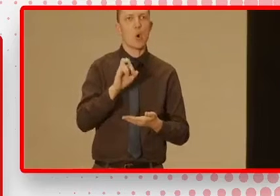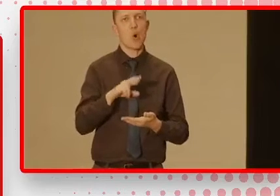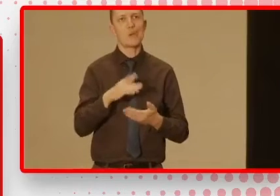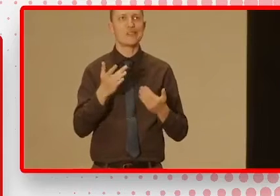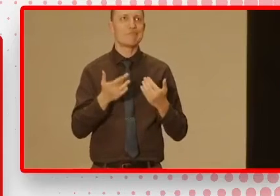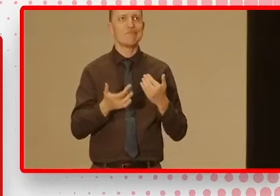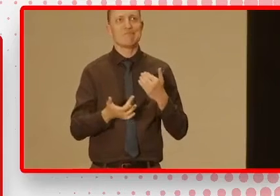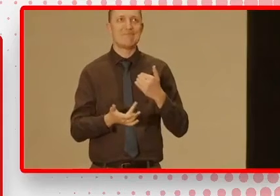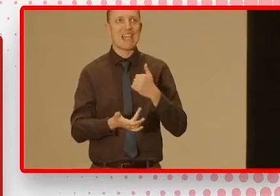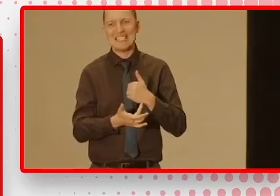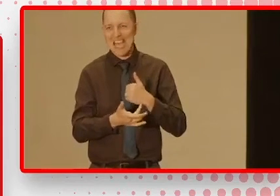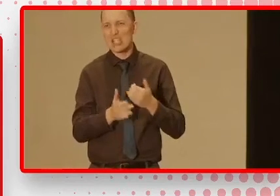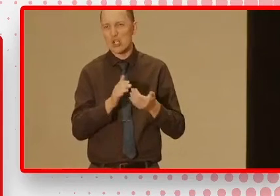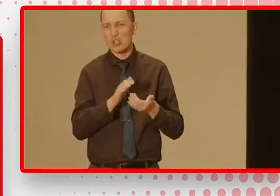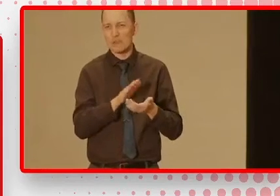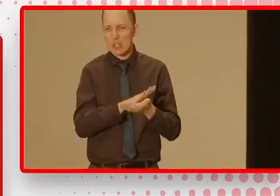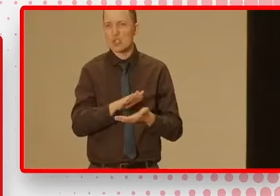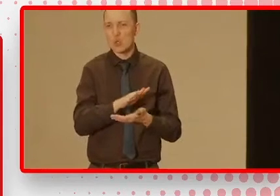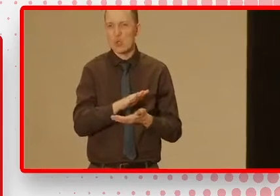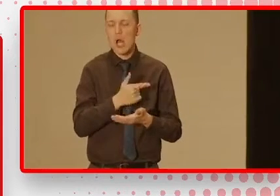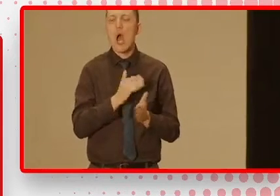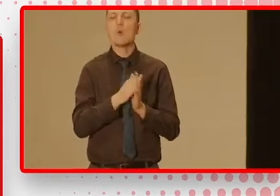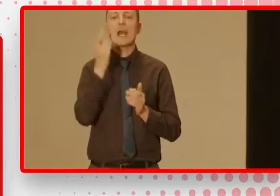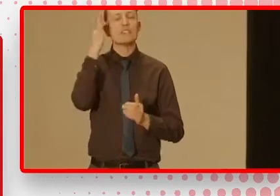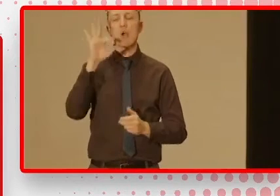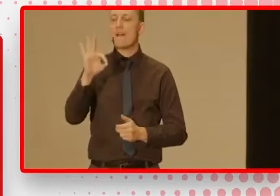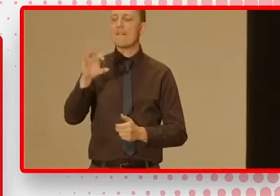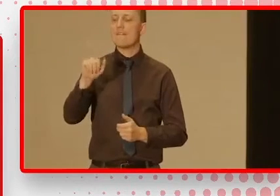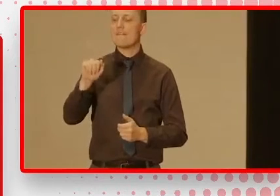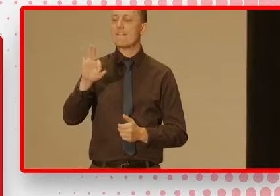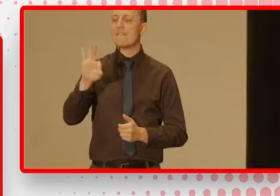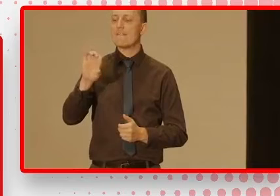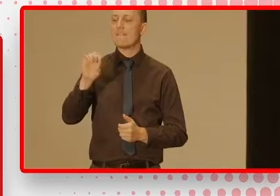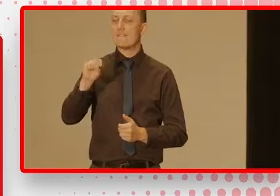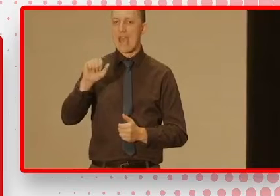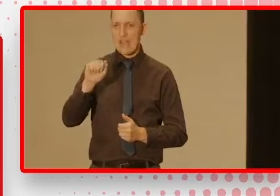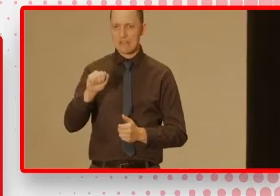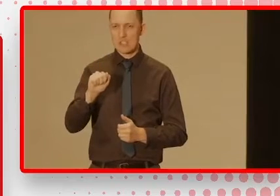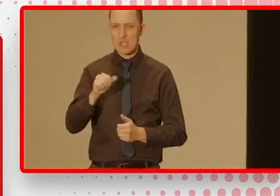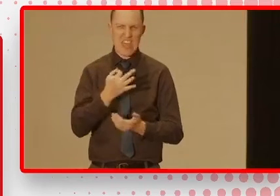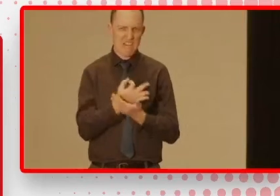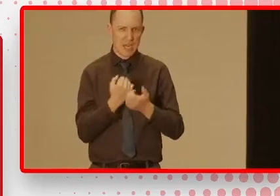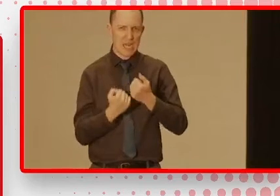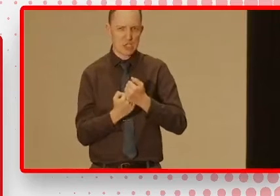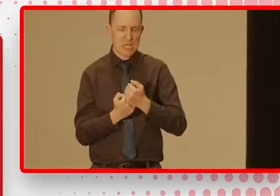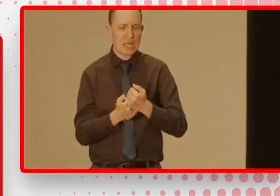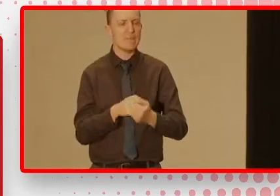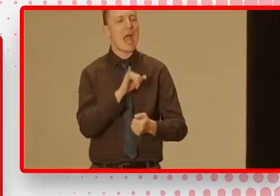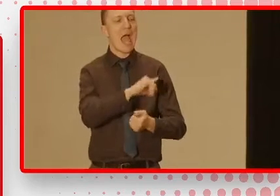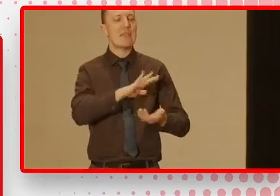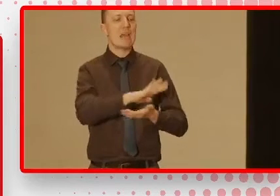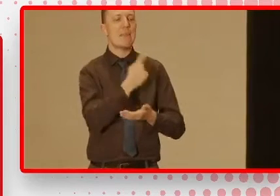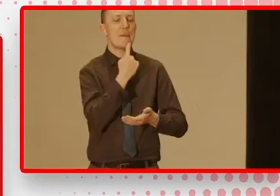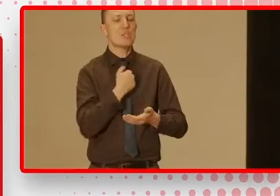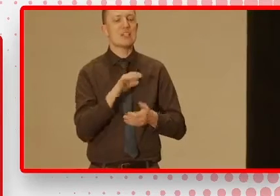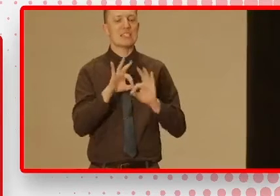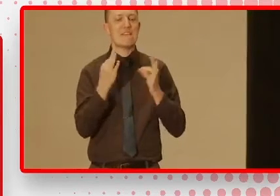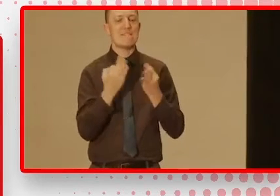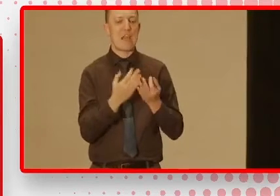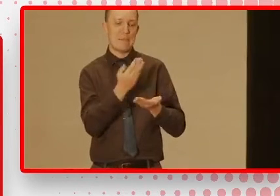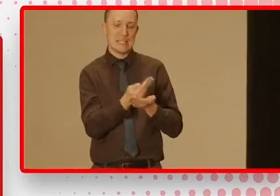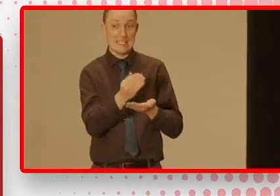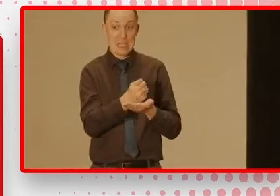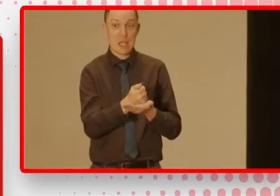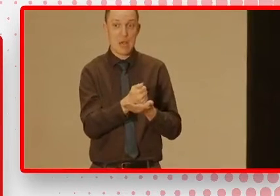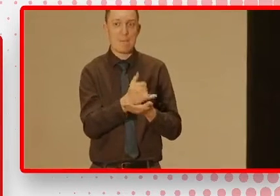technical school, we ask for the FAFSA, the financial aid, which tells us the family's income, and that's how we determine